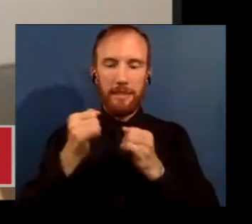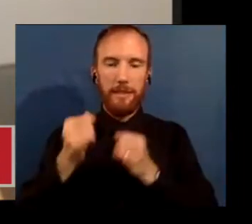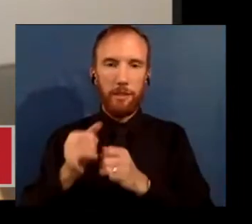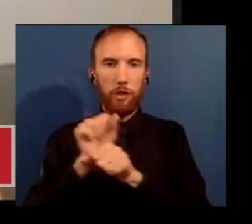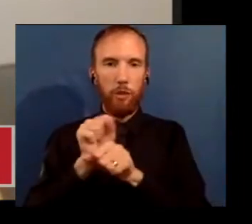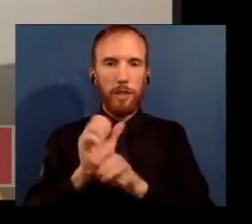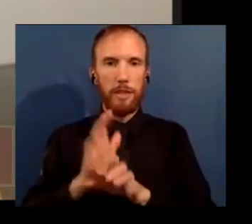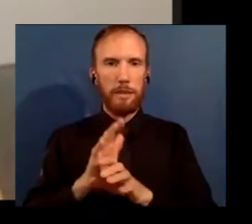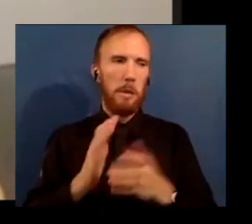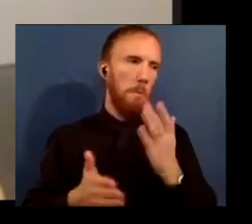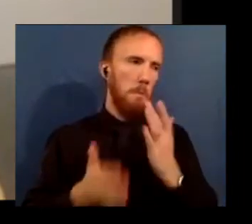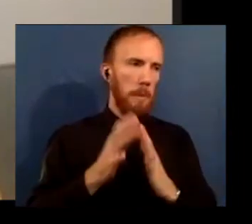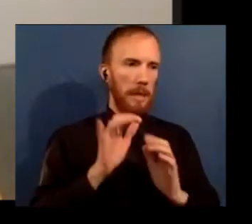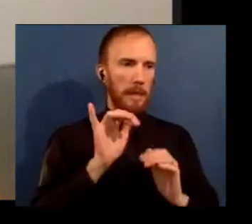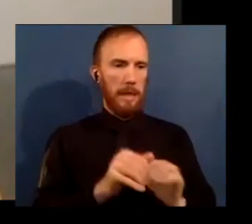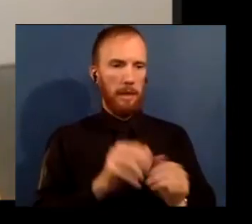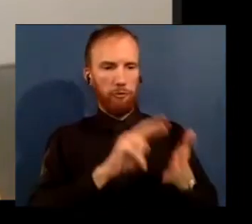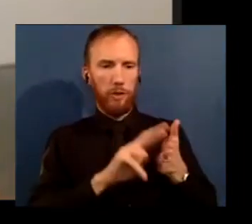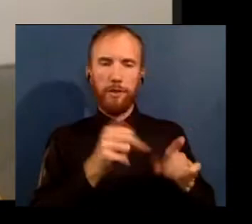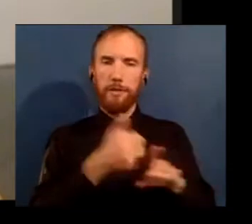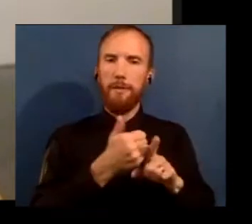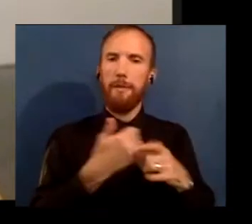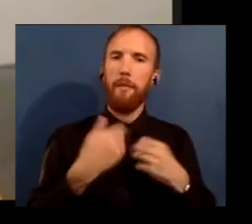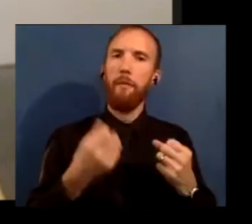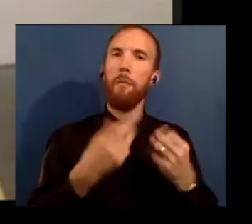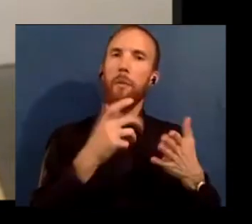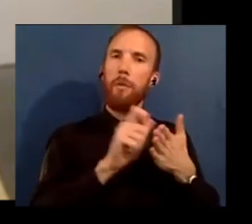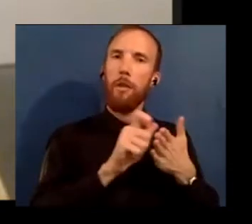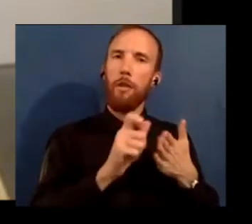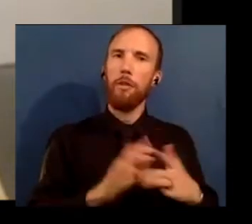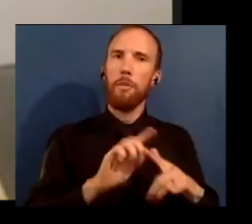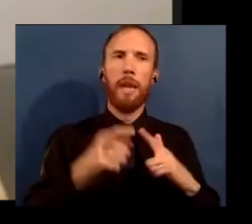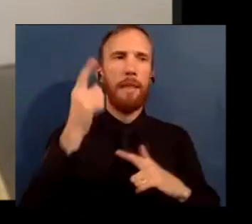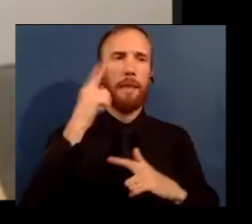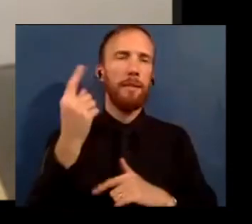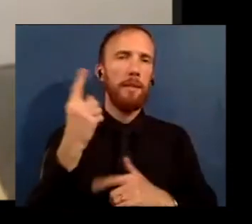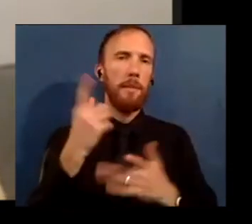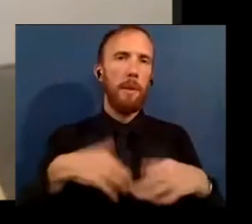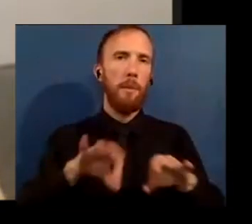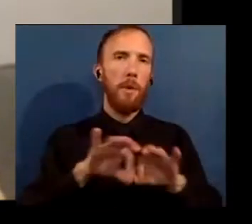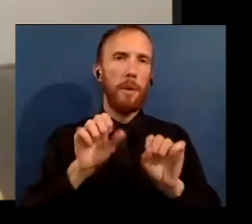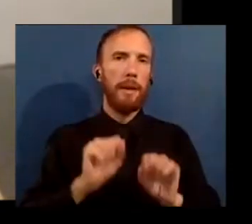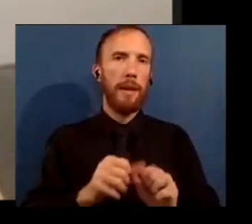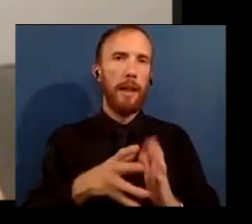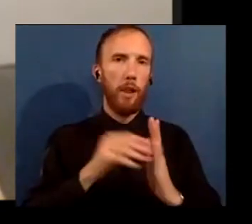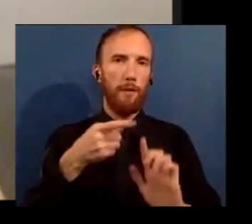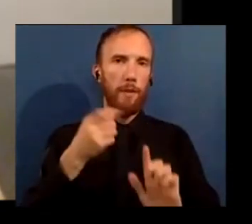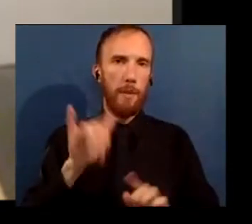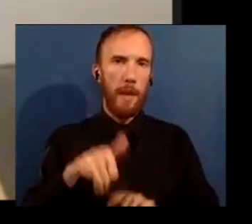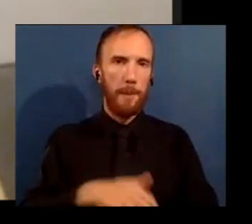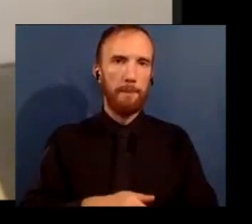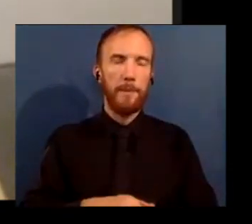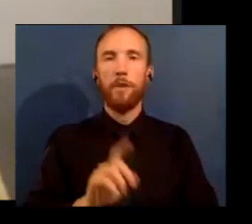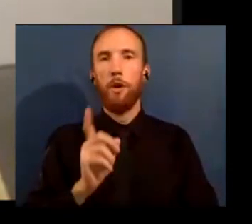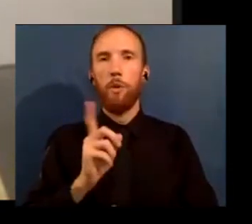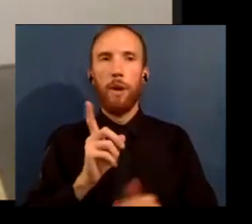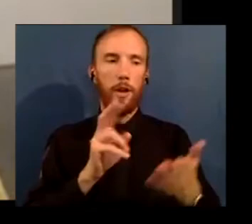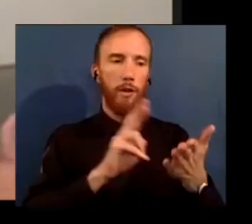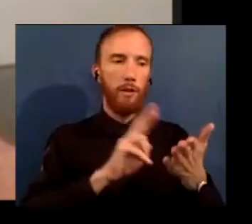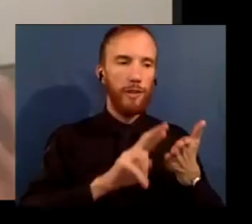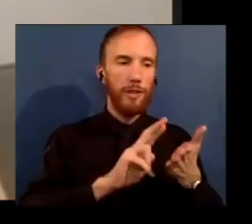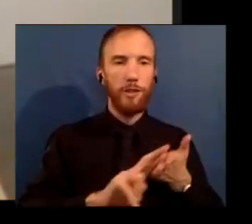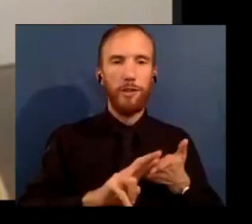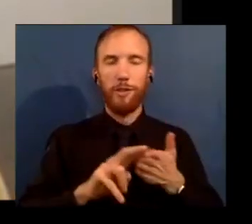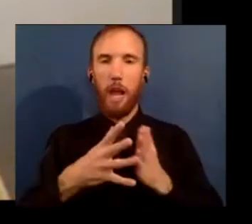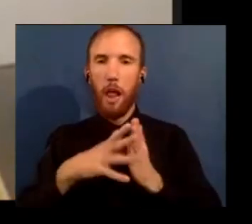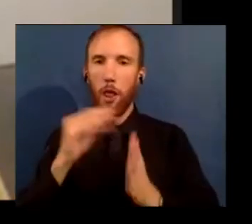multi-author. And it feels like there's something here that we can learn from that. So where does research and learning live? I think